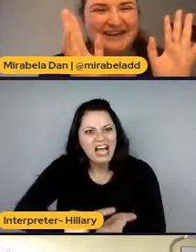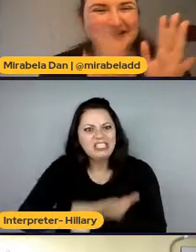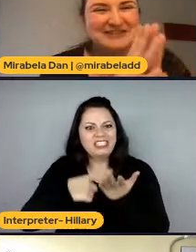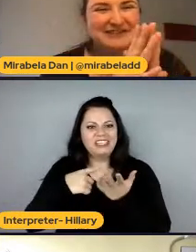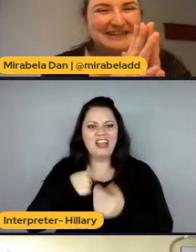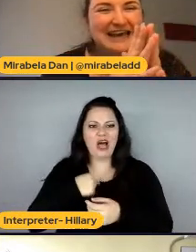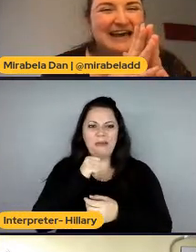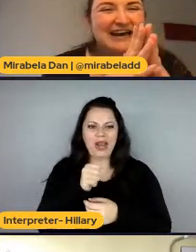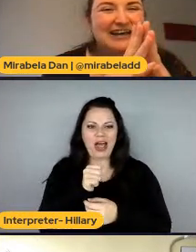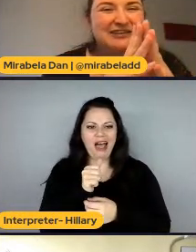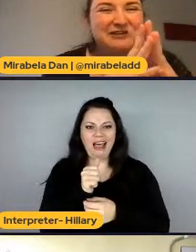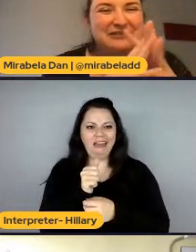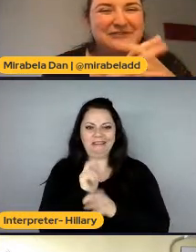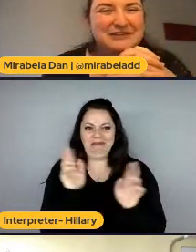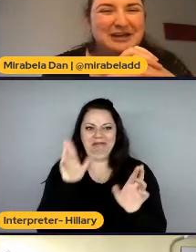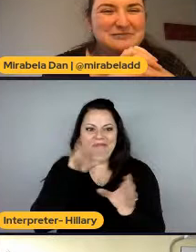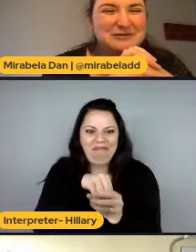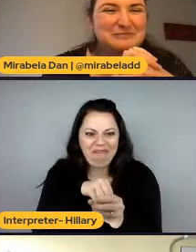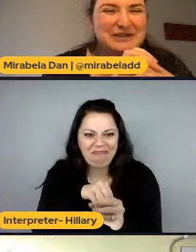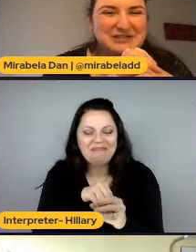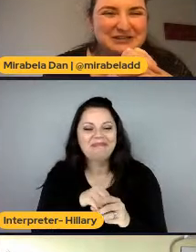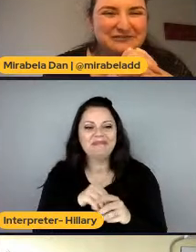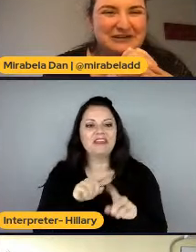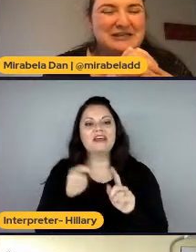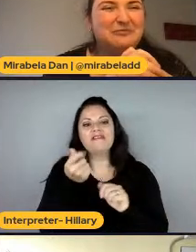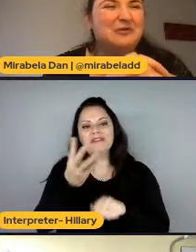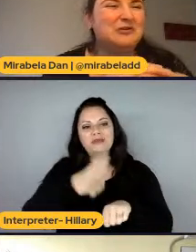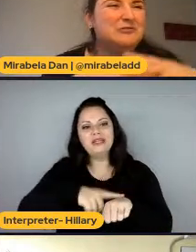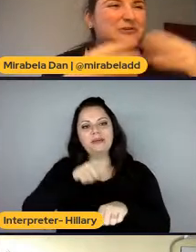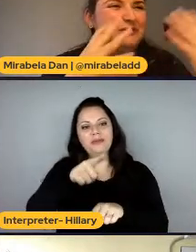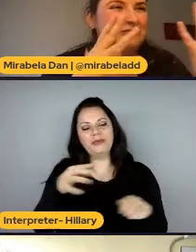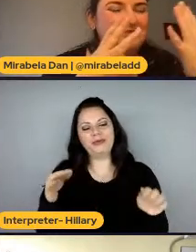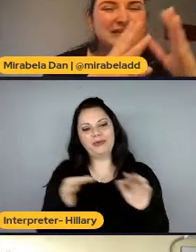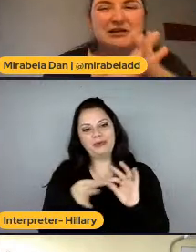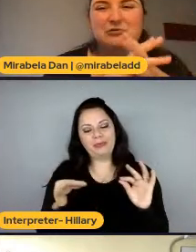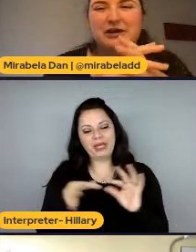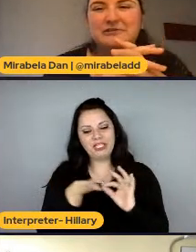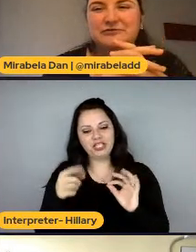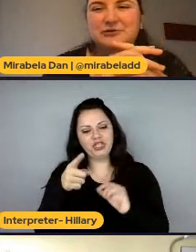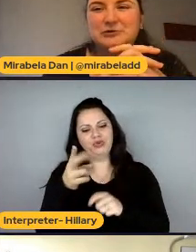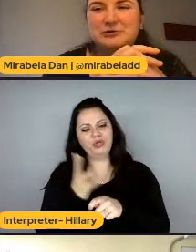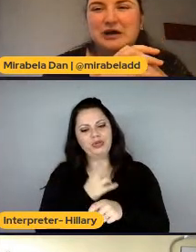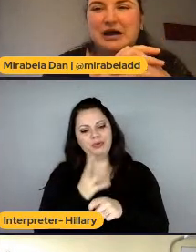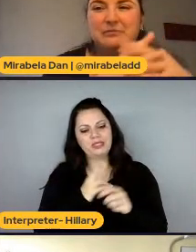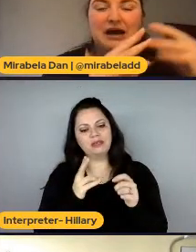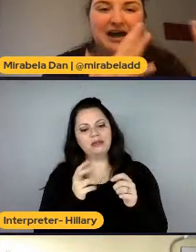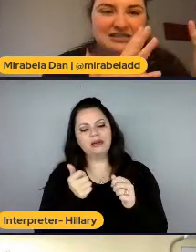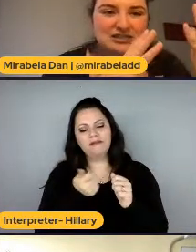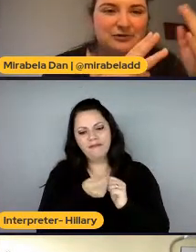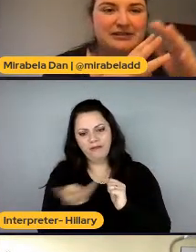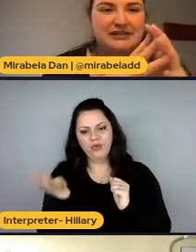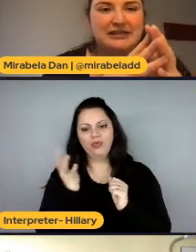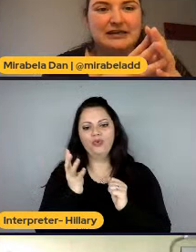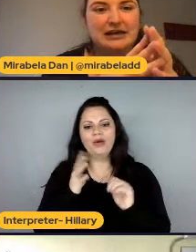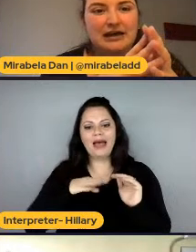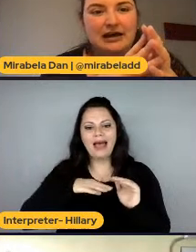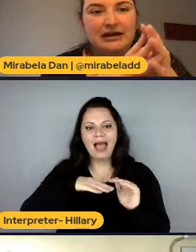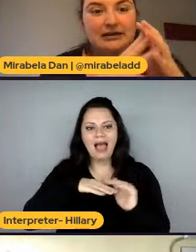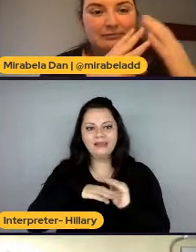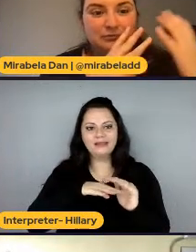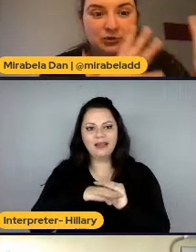trying to get into it. There were a few times when you mentioned, for example, you were using quite a few access